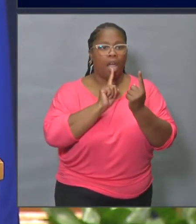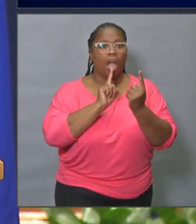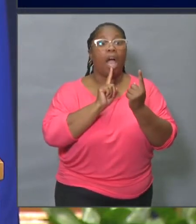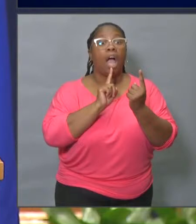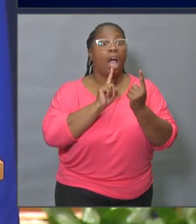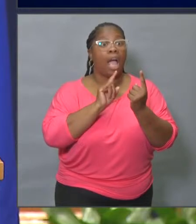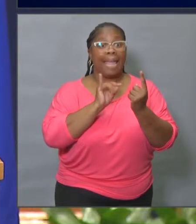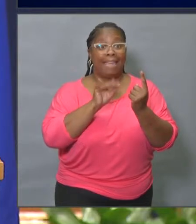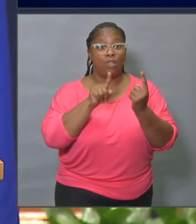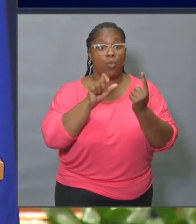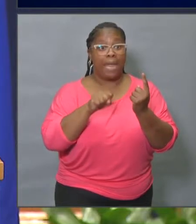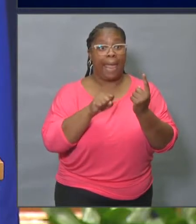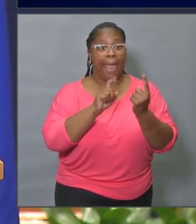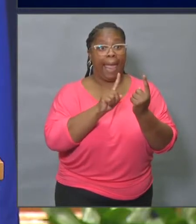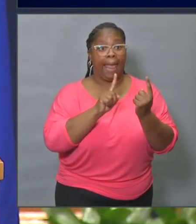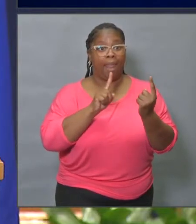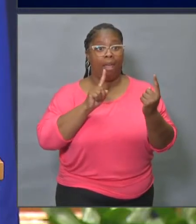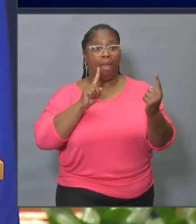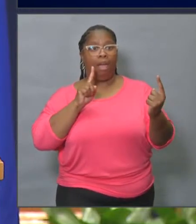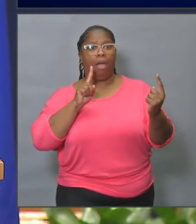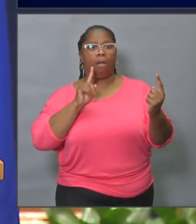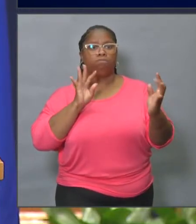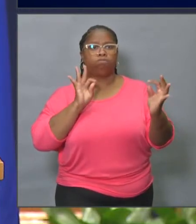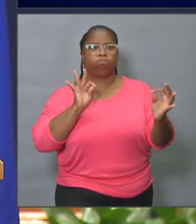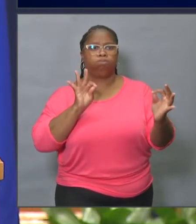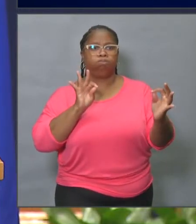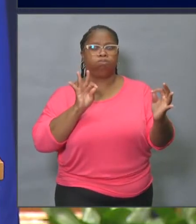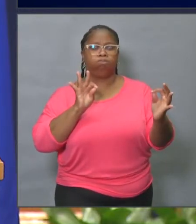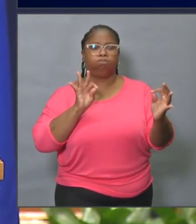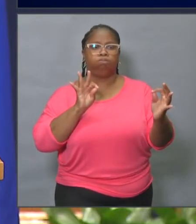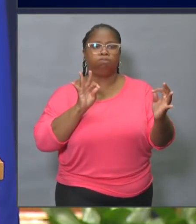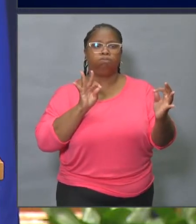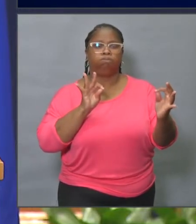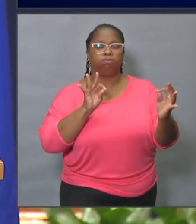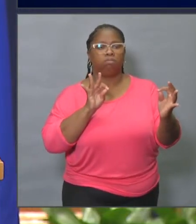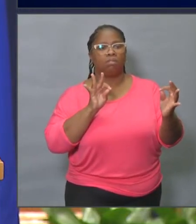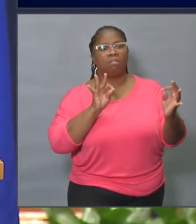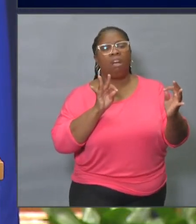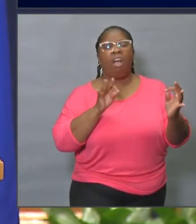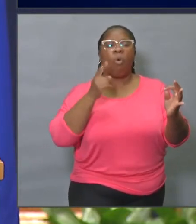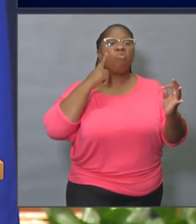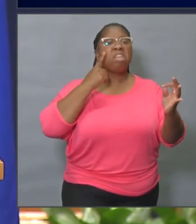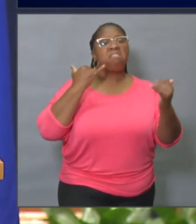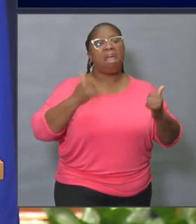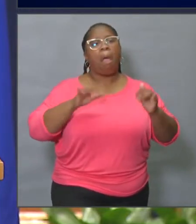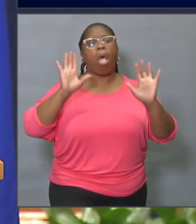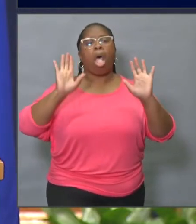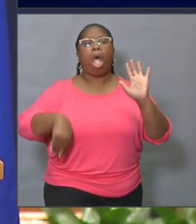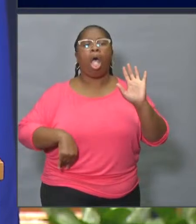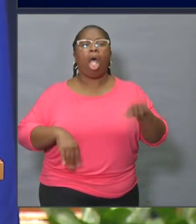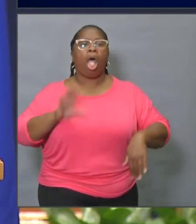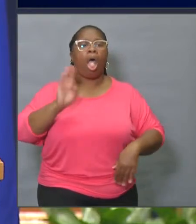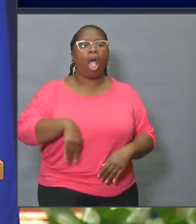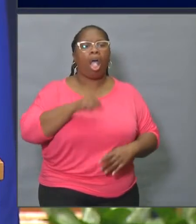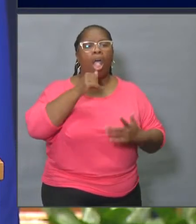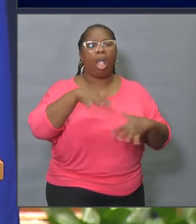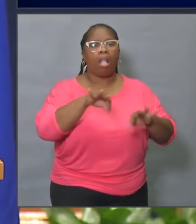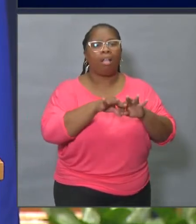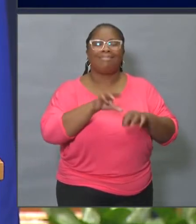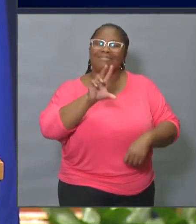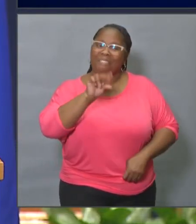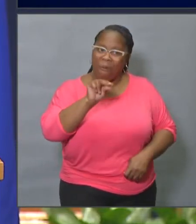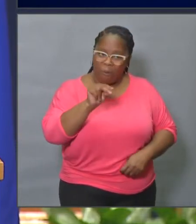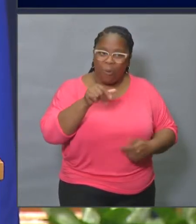as much as possible. We do need to continue to take these actions so that we can prevent other people from becoming infected